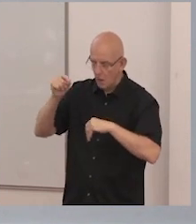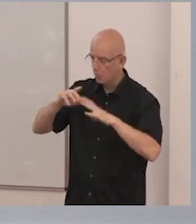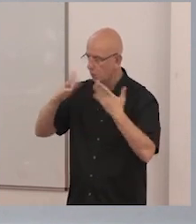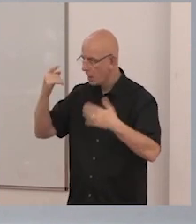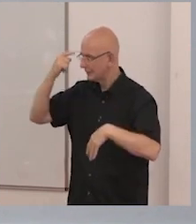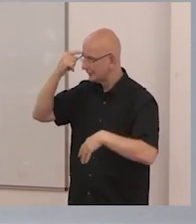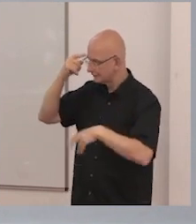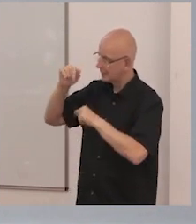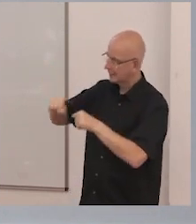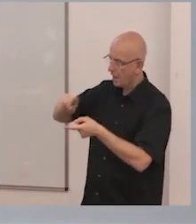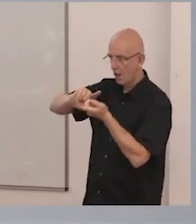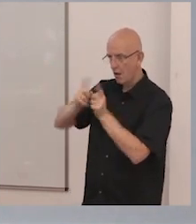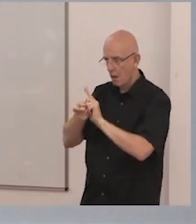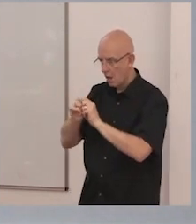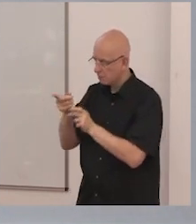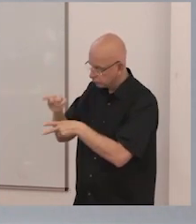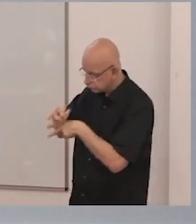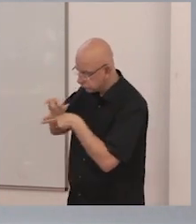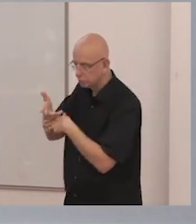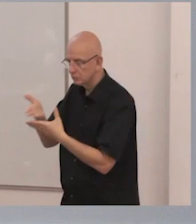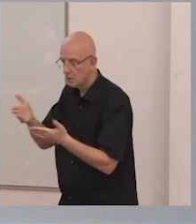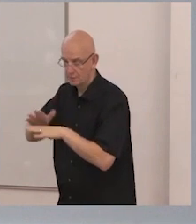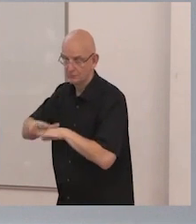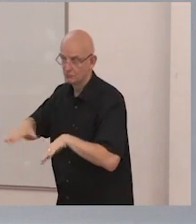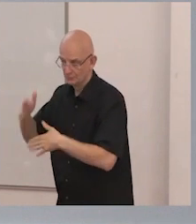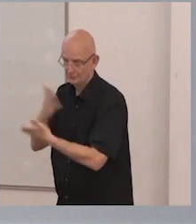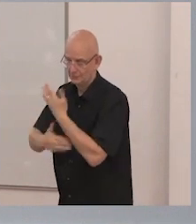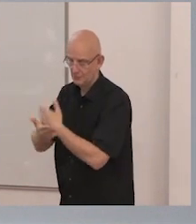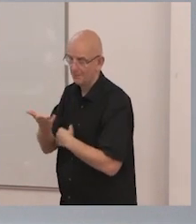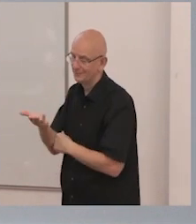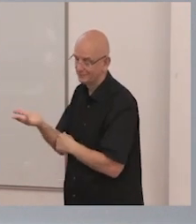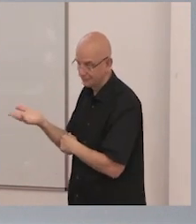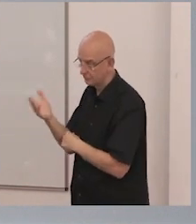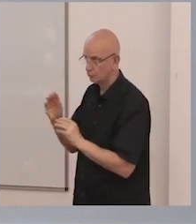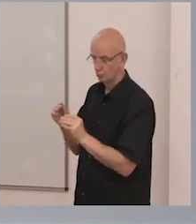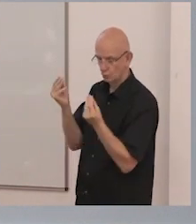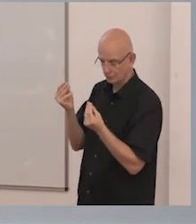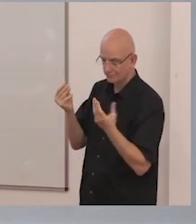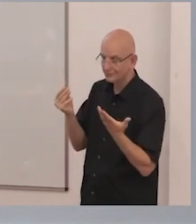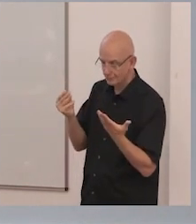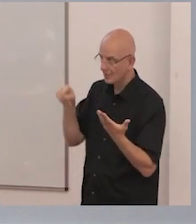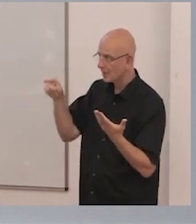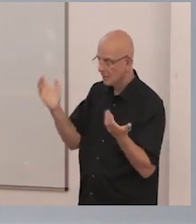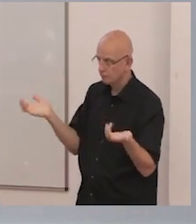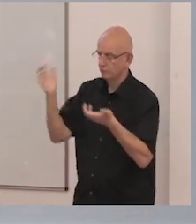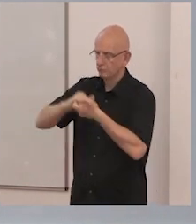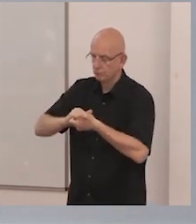last year, 2022, talking about how they reaffirm the rights of disabled children and young people.